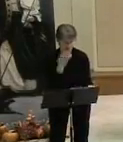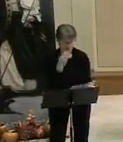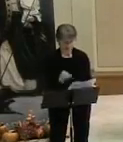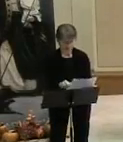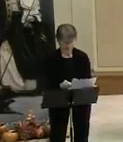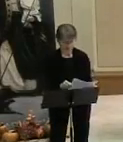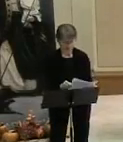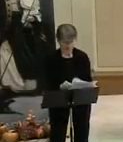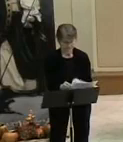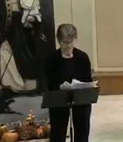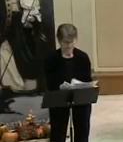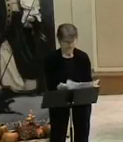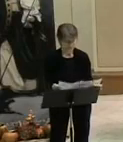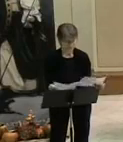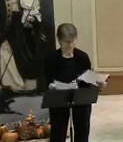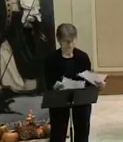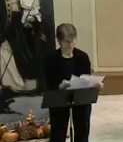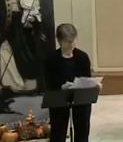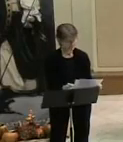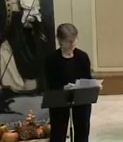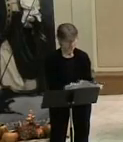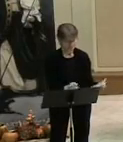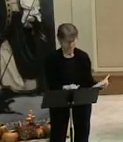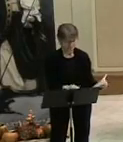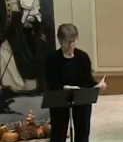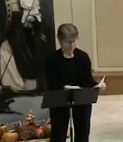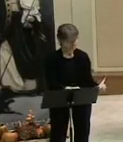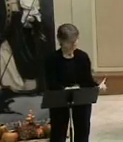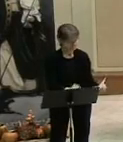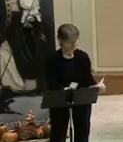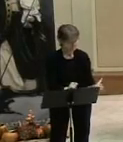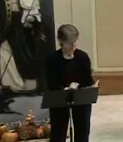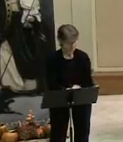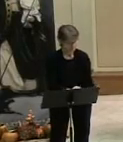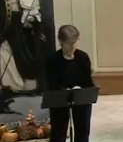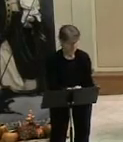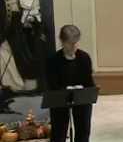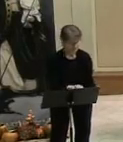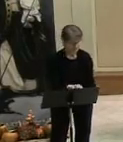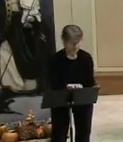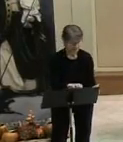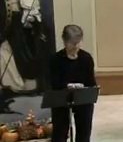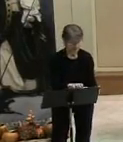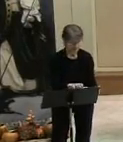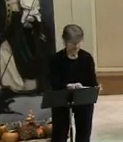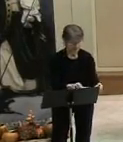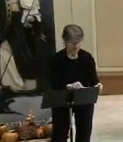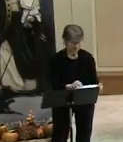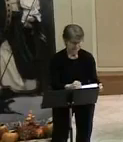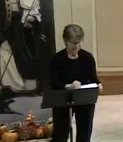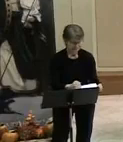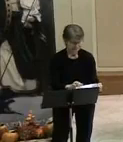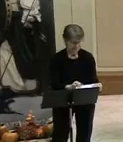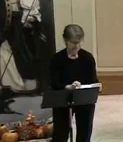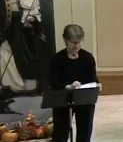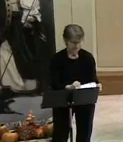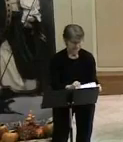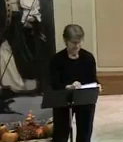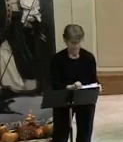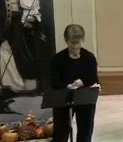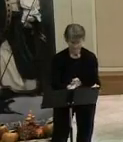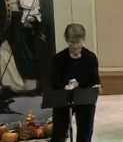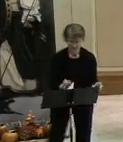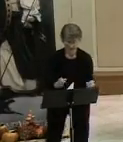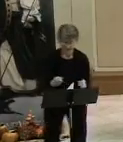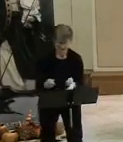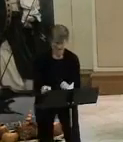Crowns the Lamb upon His throne. Hark, all